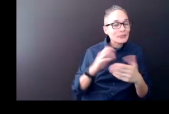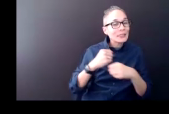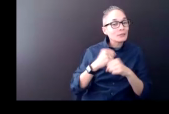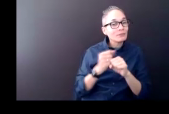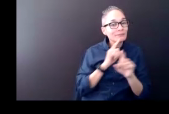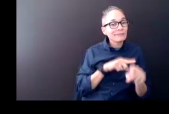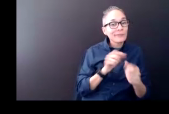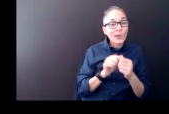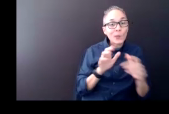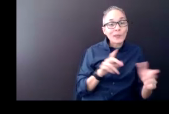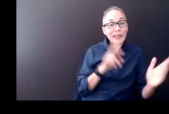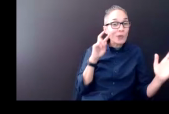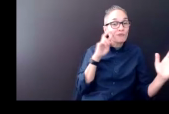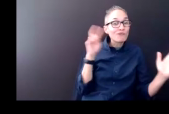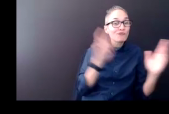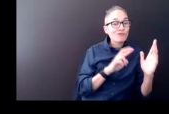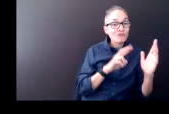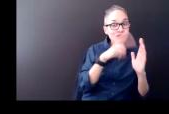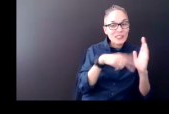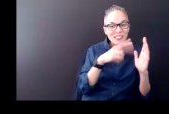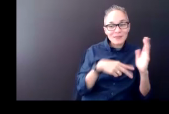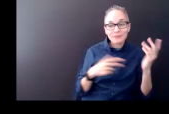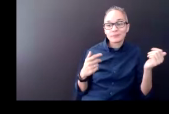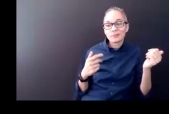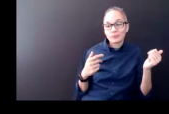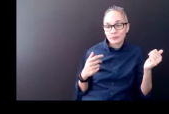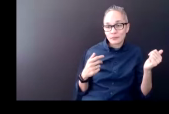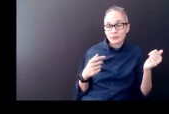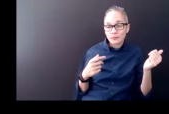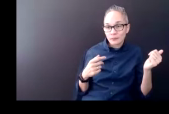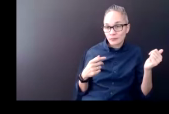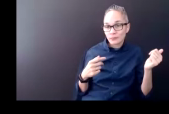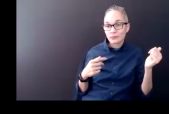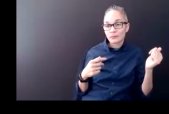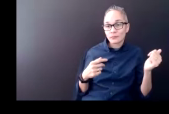without even looking at the reading material. Like you might assign a reading material and then have these